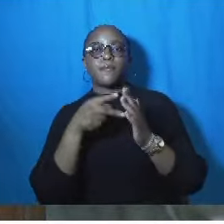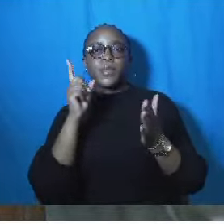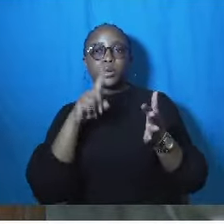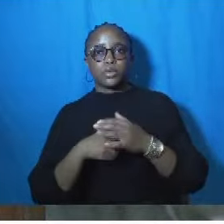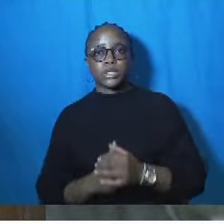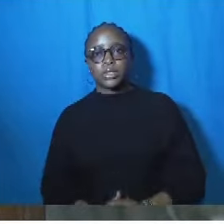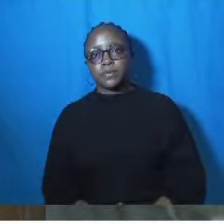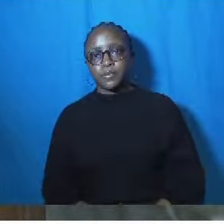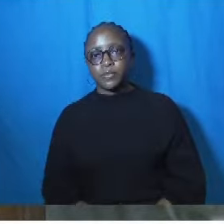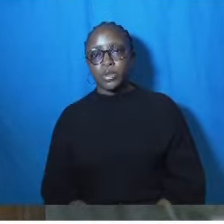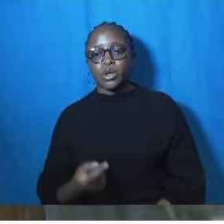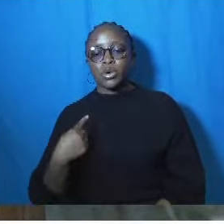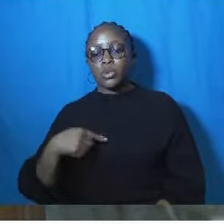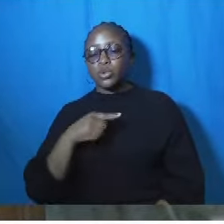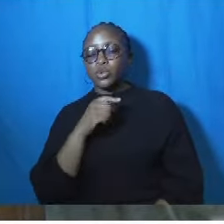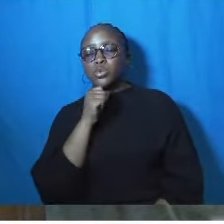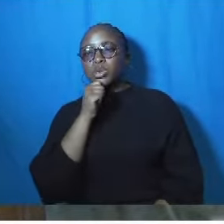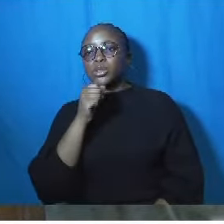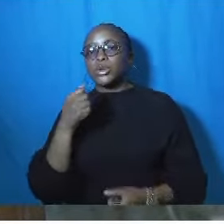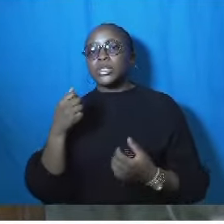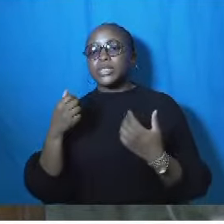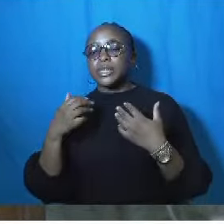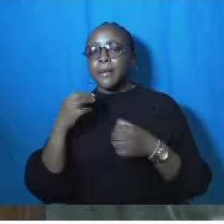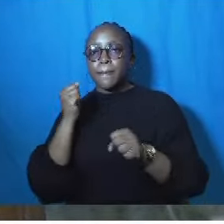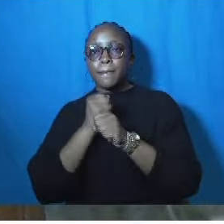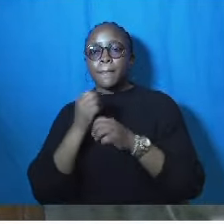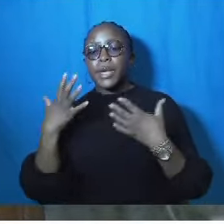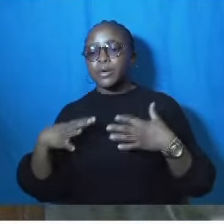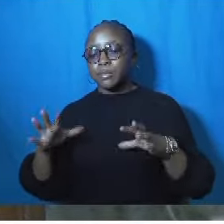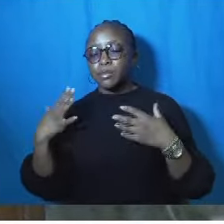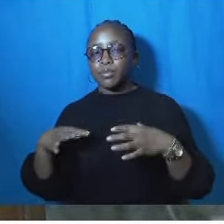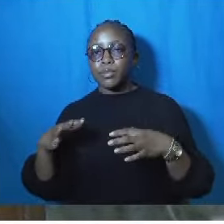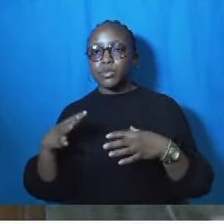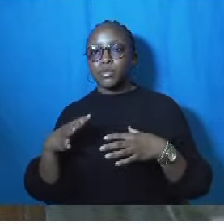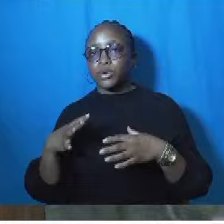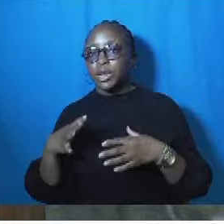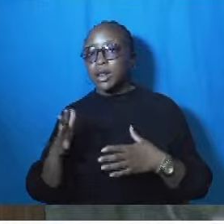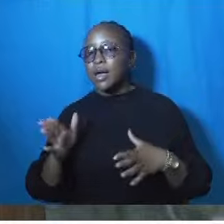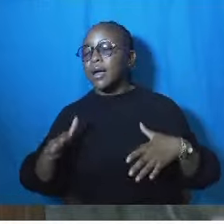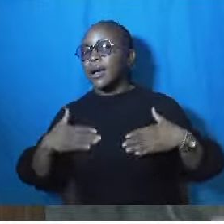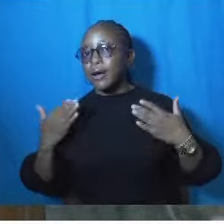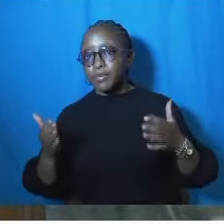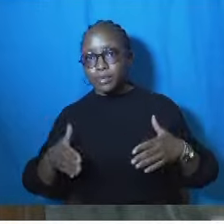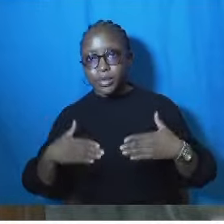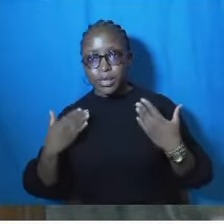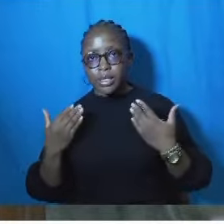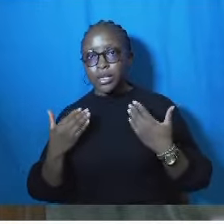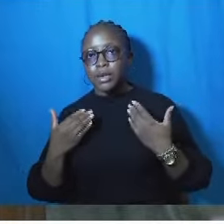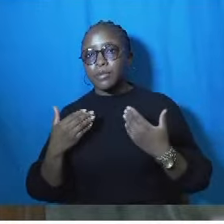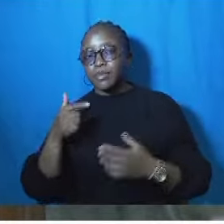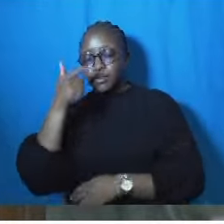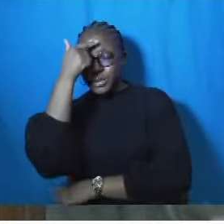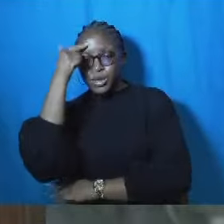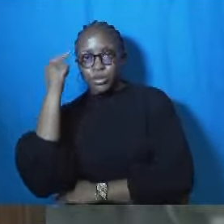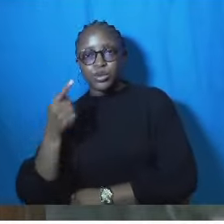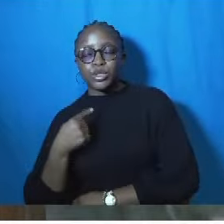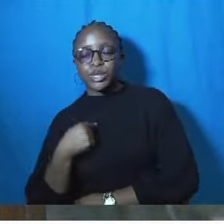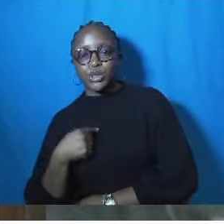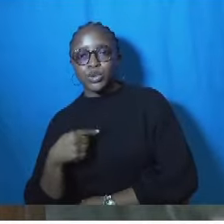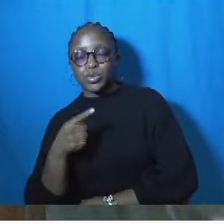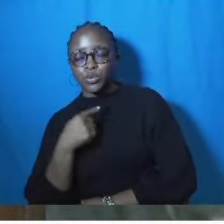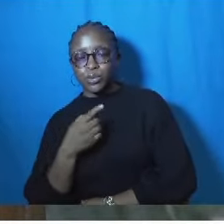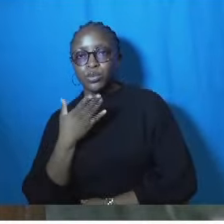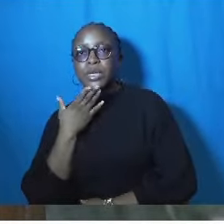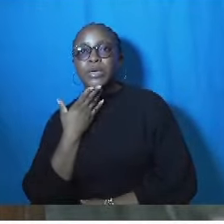people pleaser, seeking to please people for our own selfish ends, but to